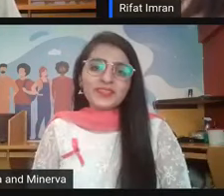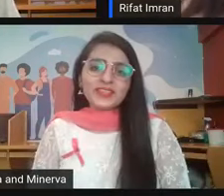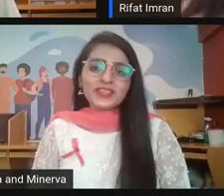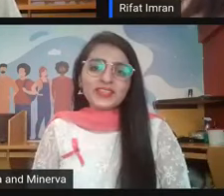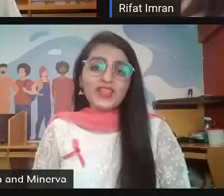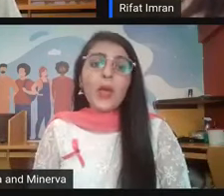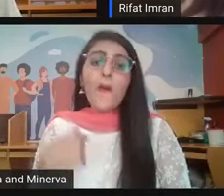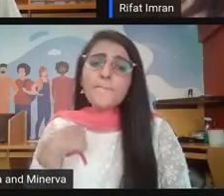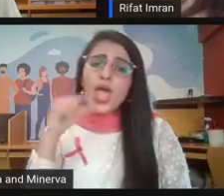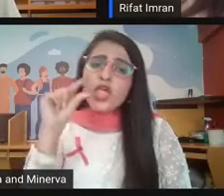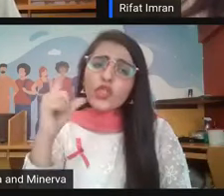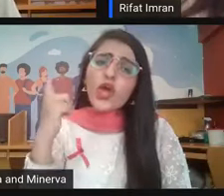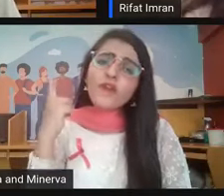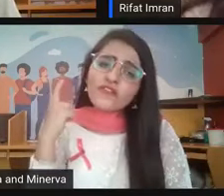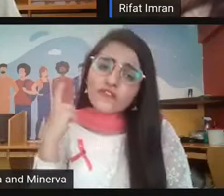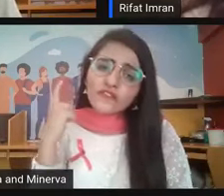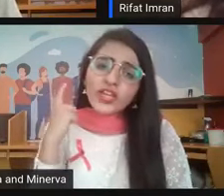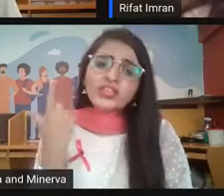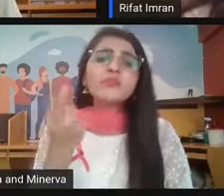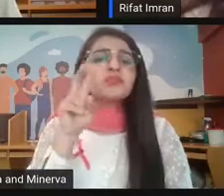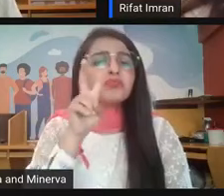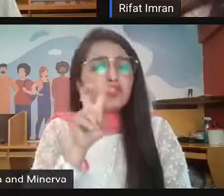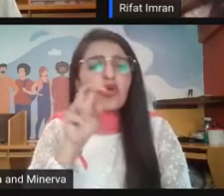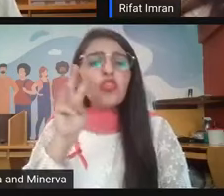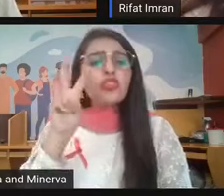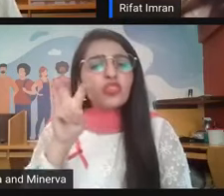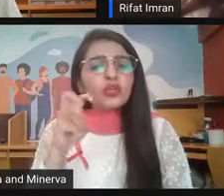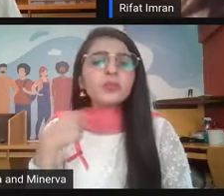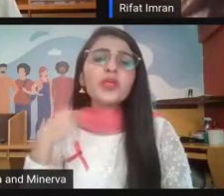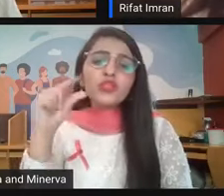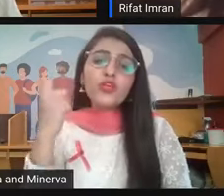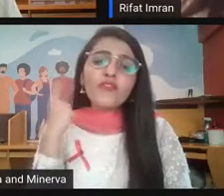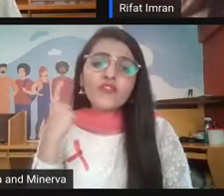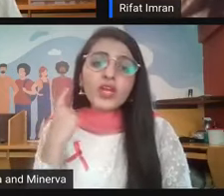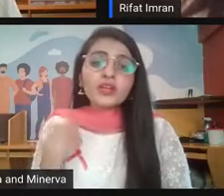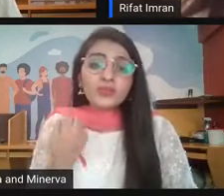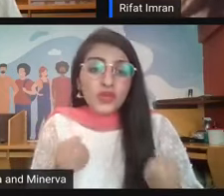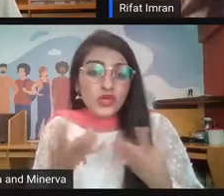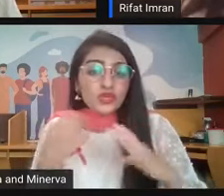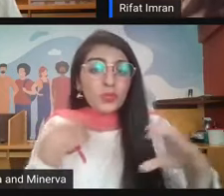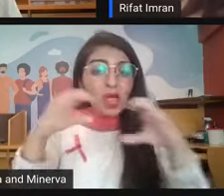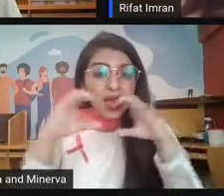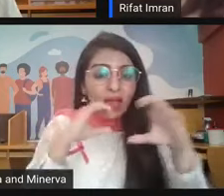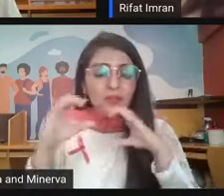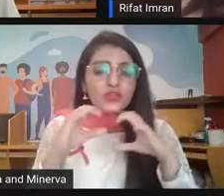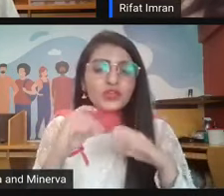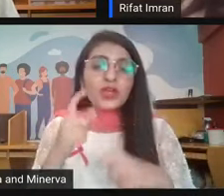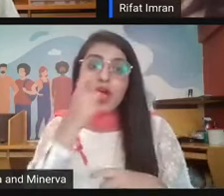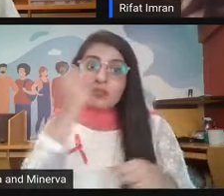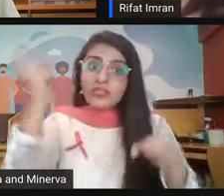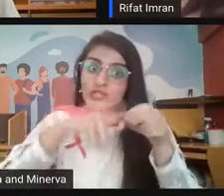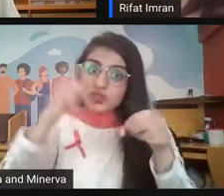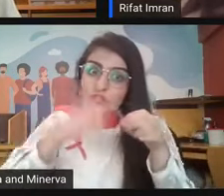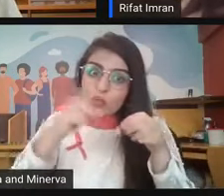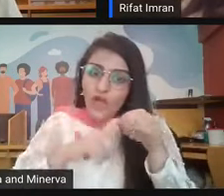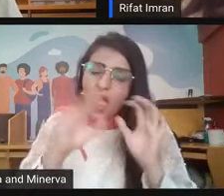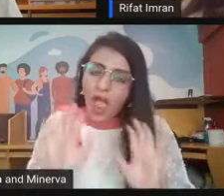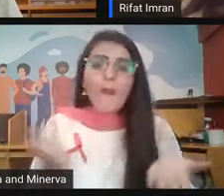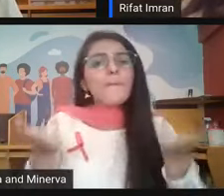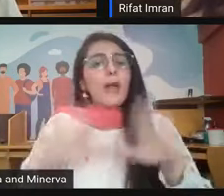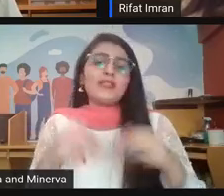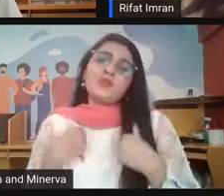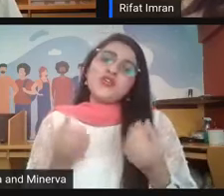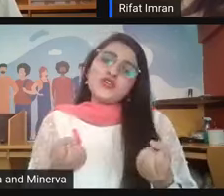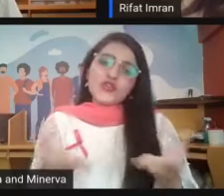I'm gonna wait for a minute or two before I start talking and let people join, and then we'll begin.